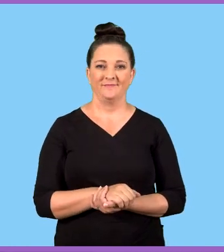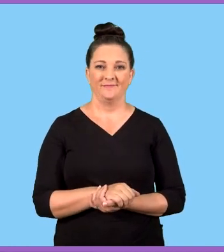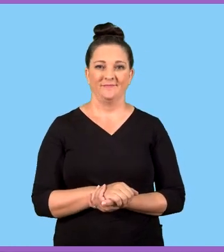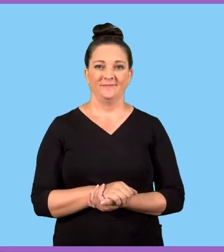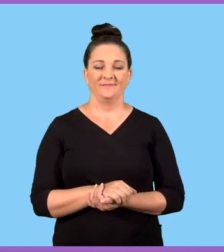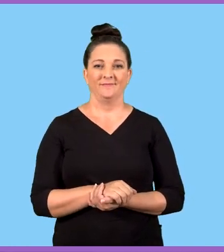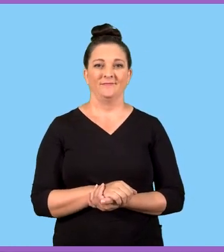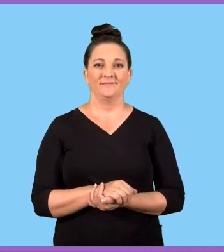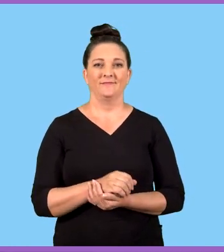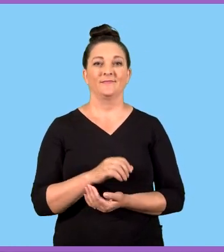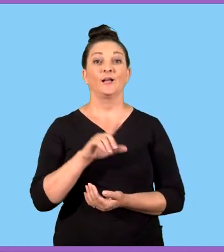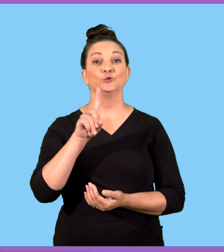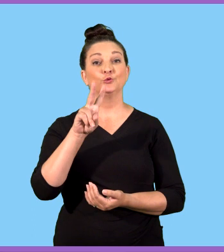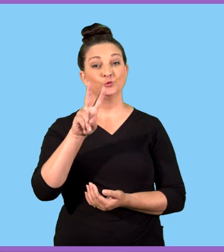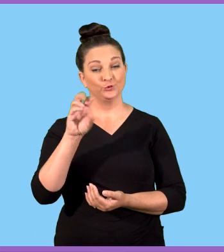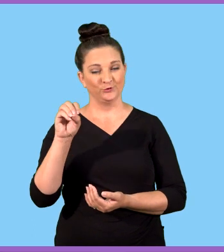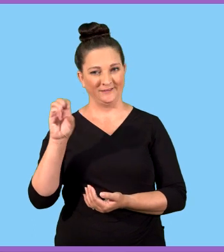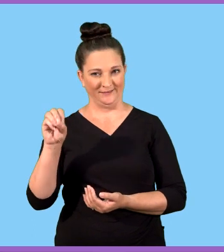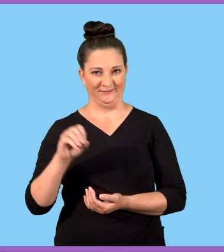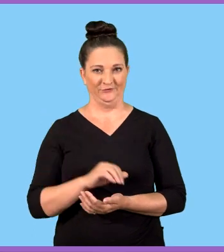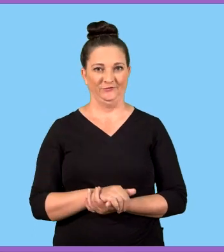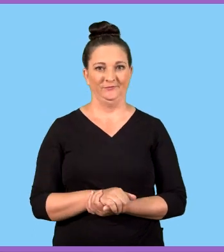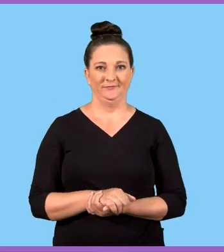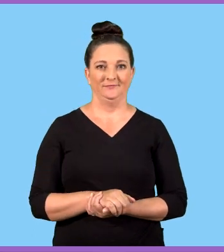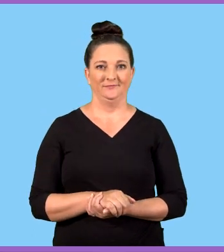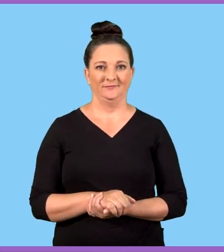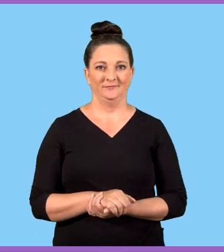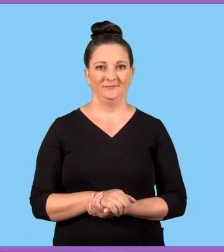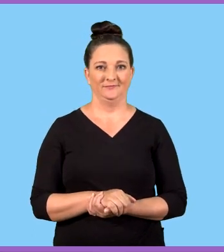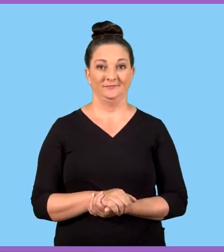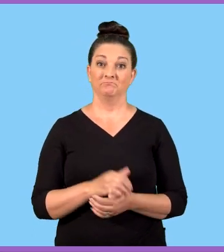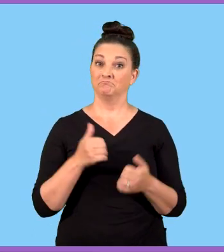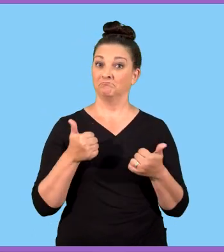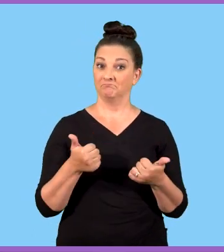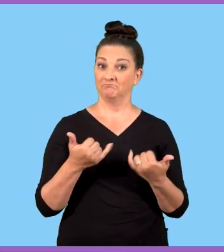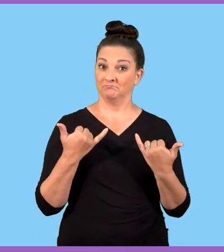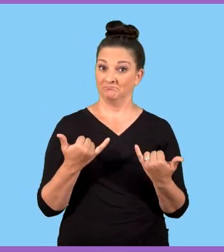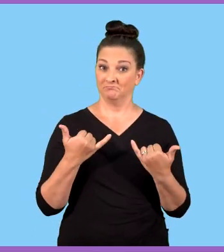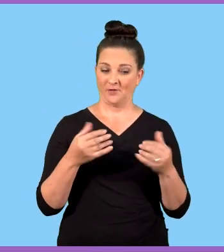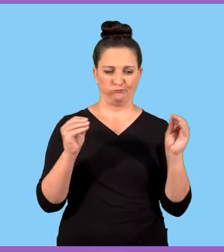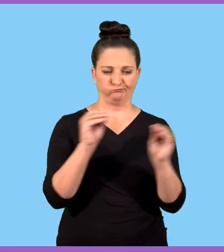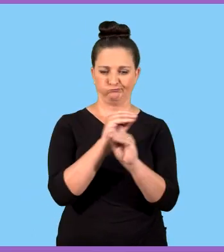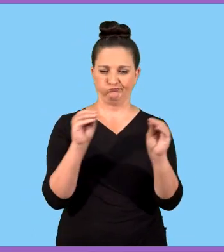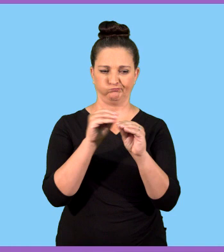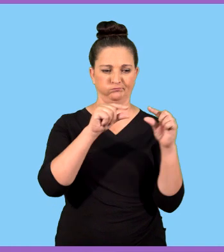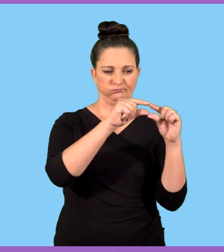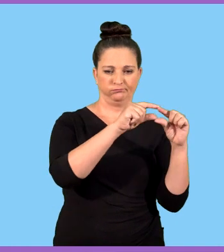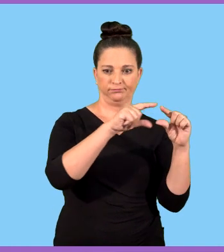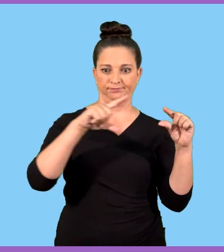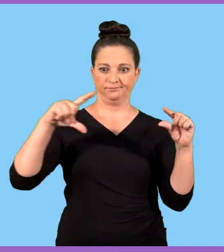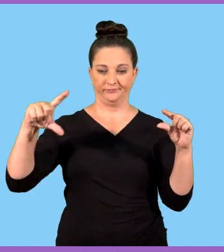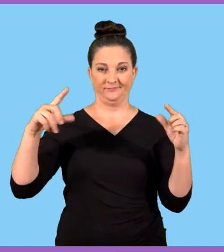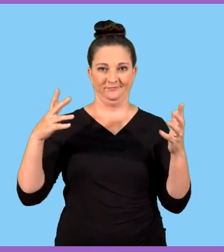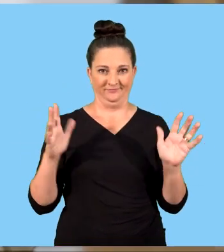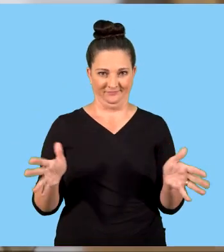150, and 200. All right, we've arranged the data in